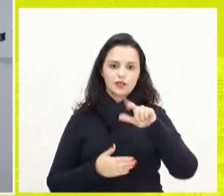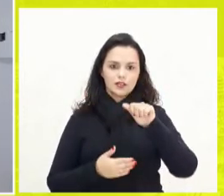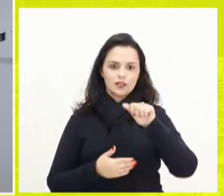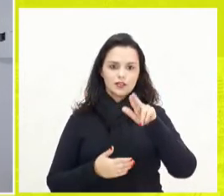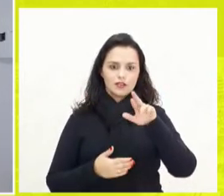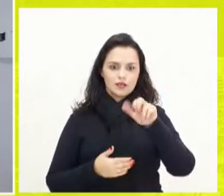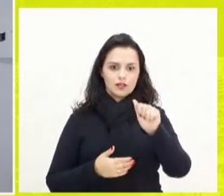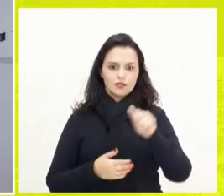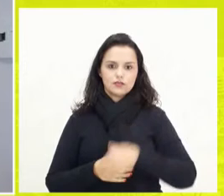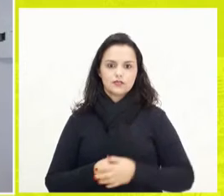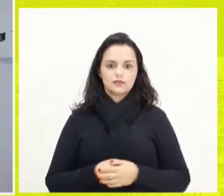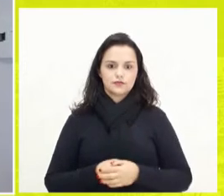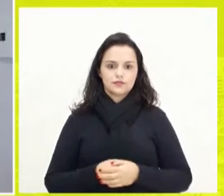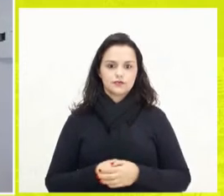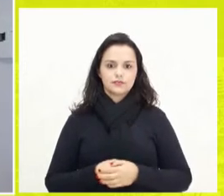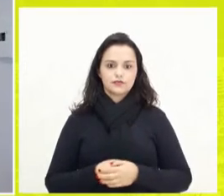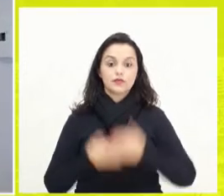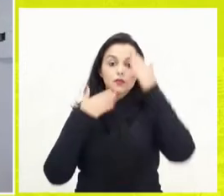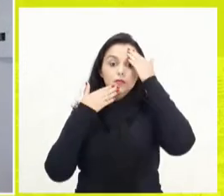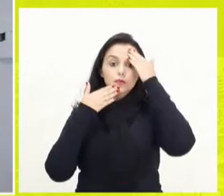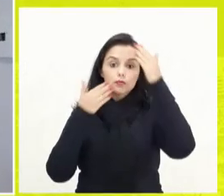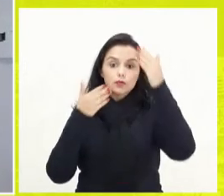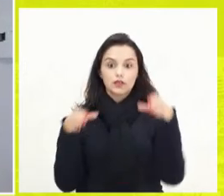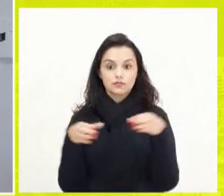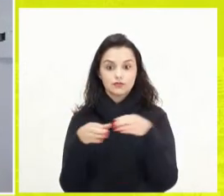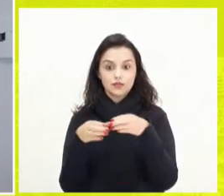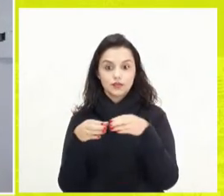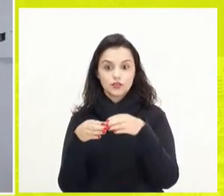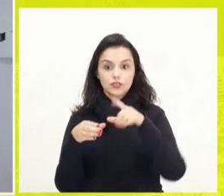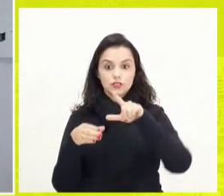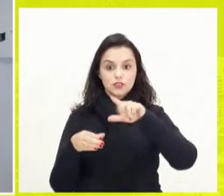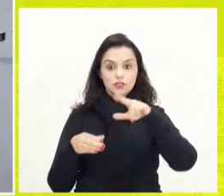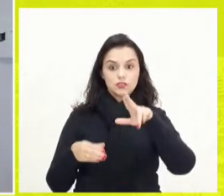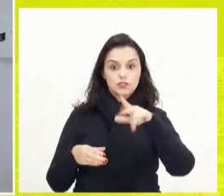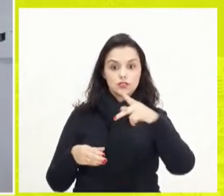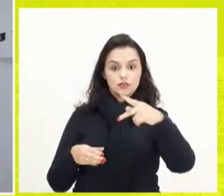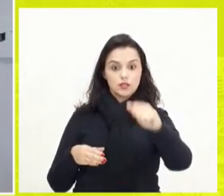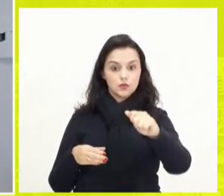thank you thank you guys thanks agency